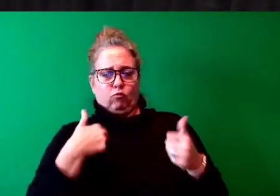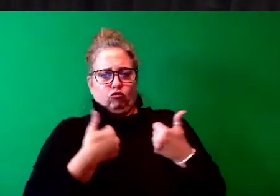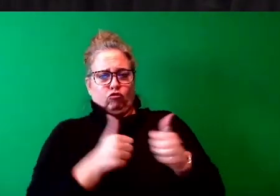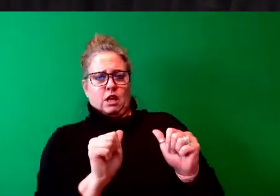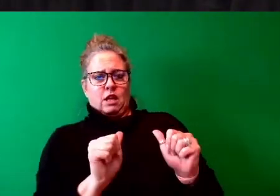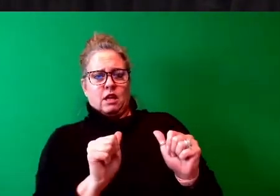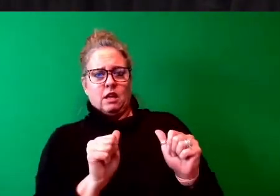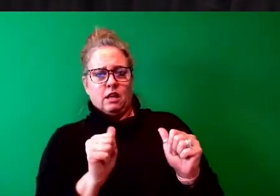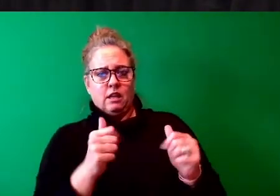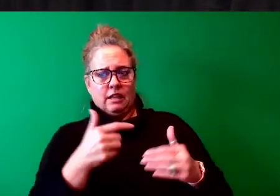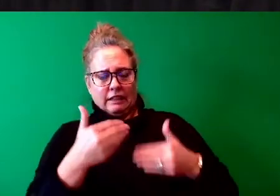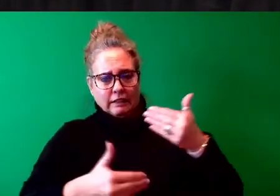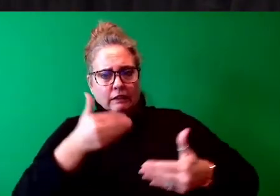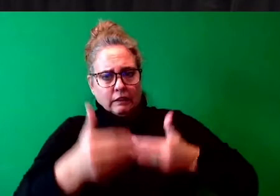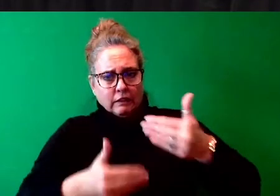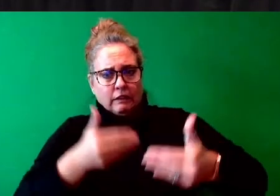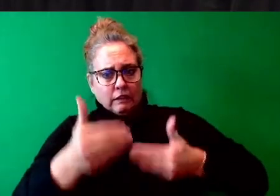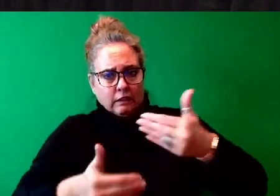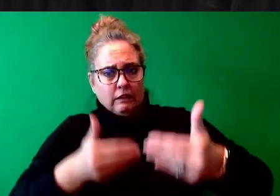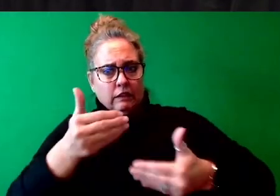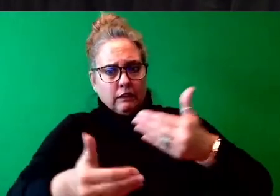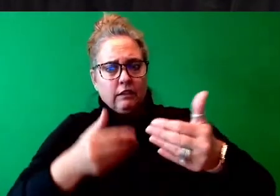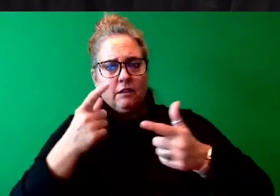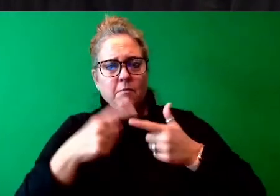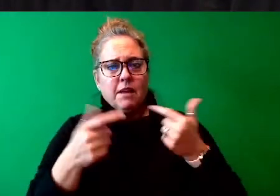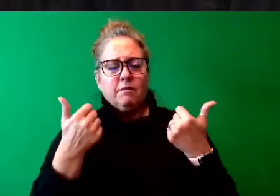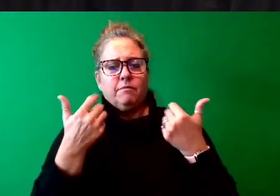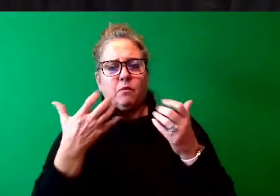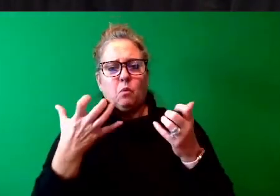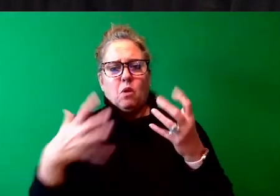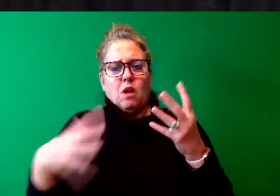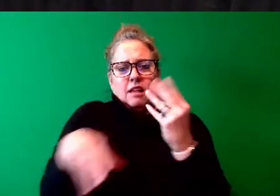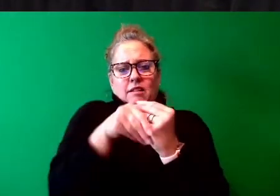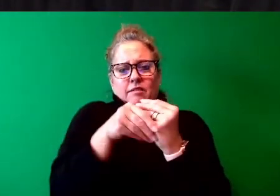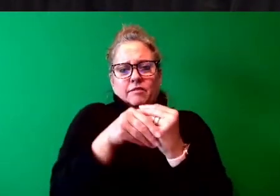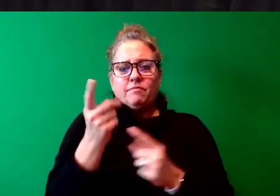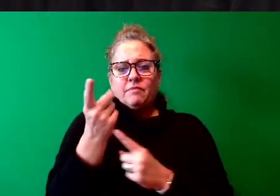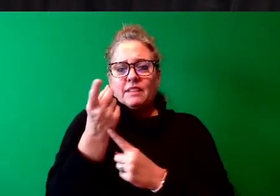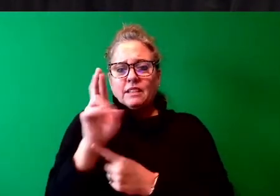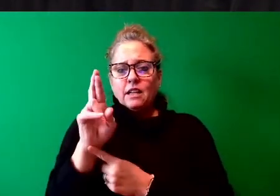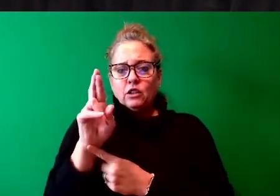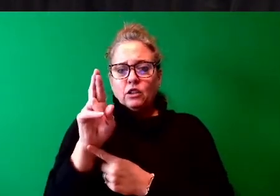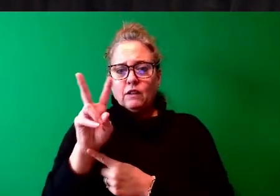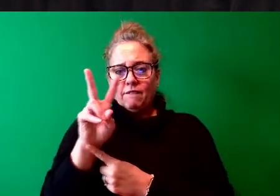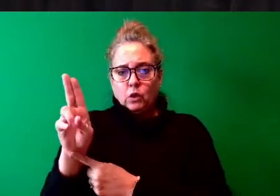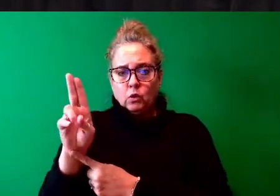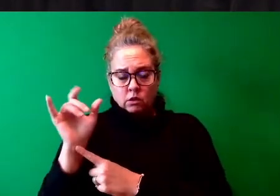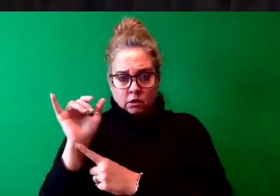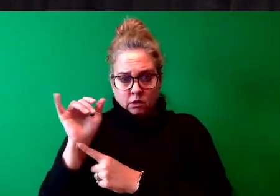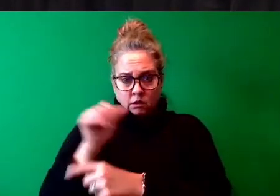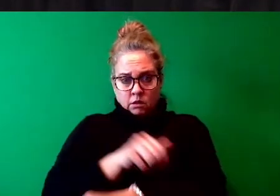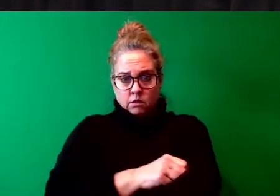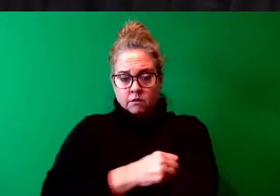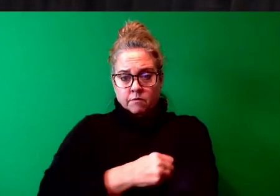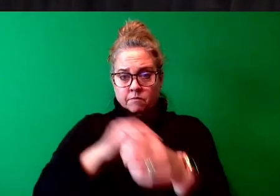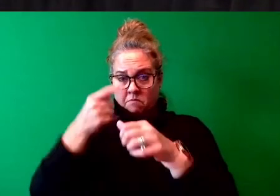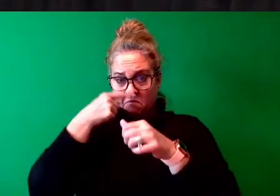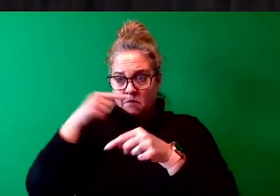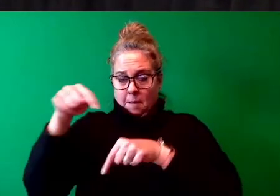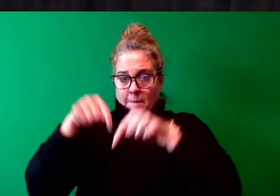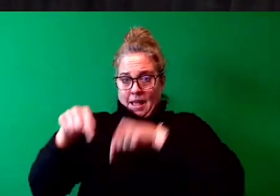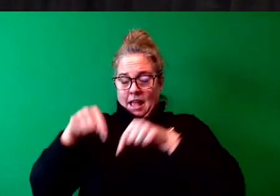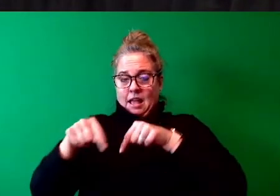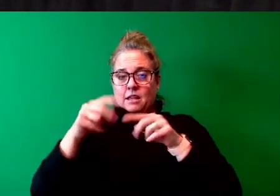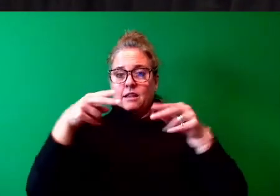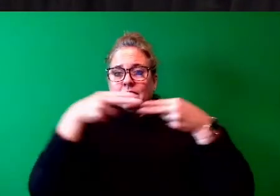Wu's comment, Yes. I think if you go back to page 12, slide 12, and this has been consistently since I've